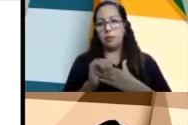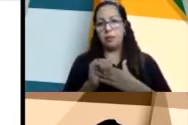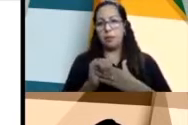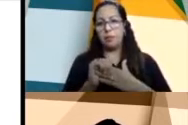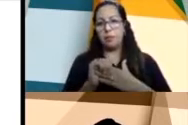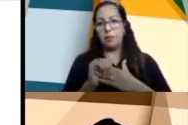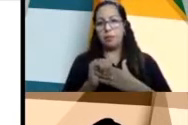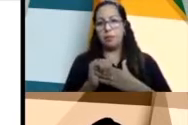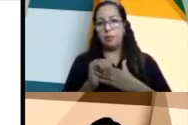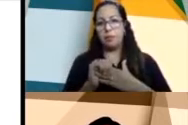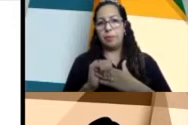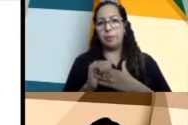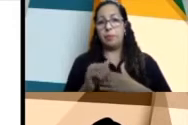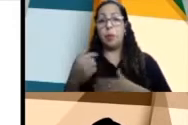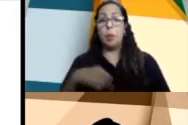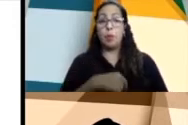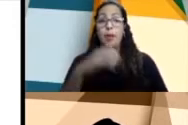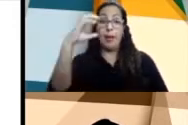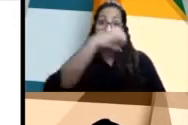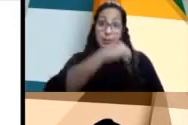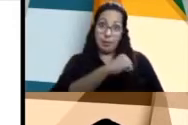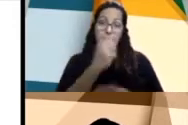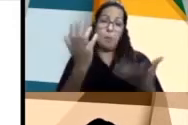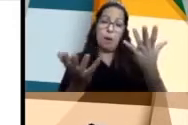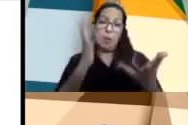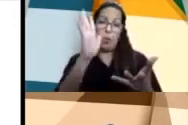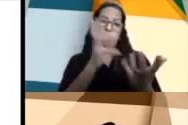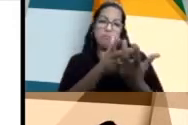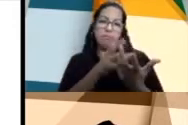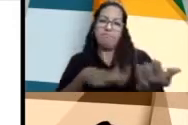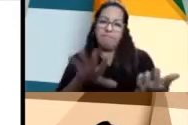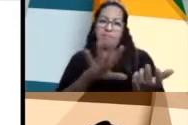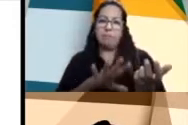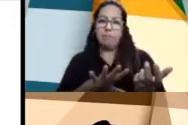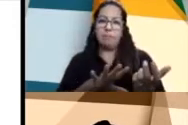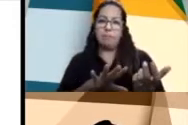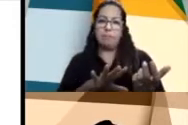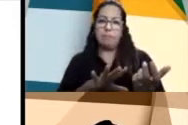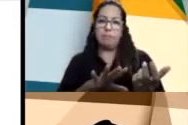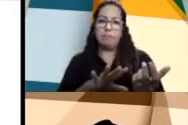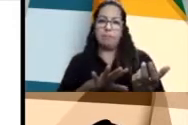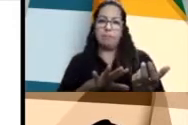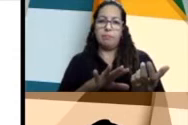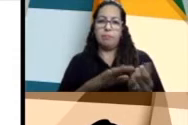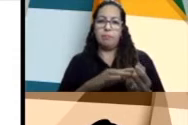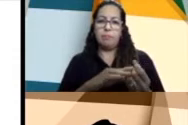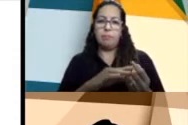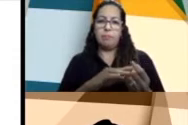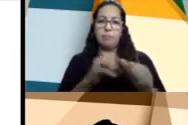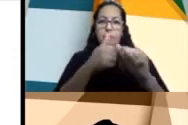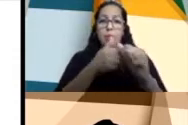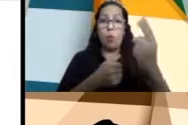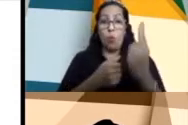One of the assumptions we made, eligible recipient, we have at least one each